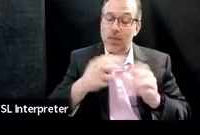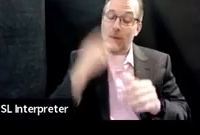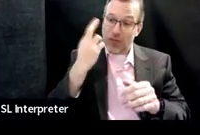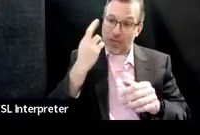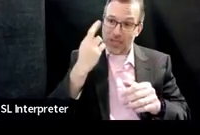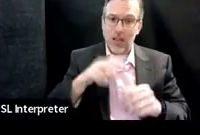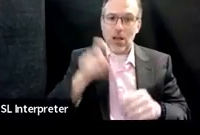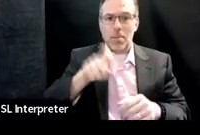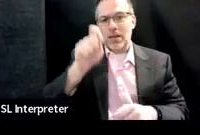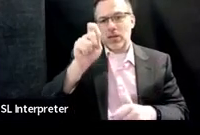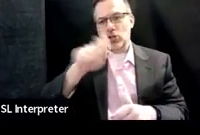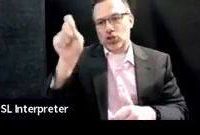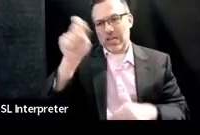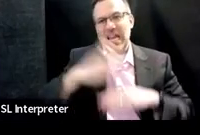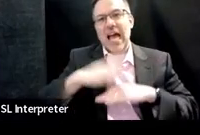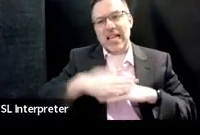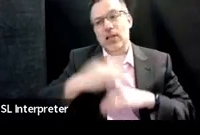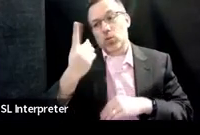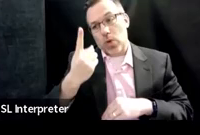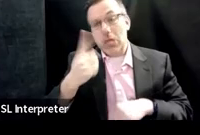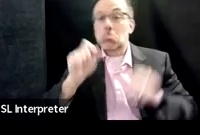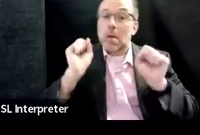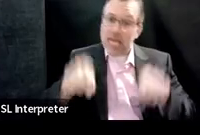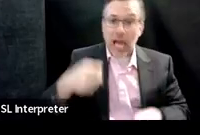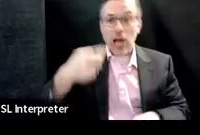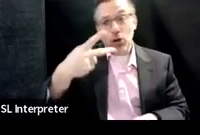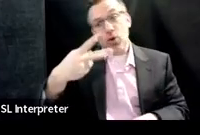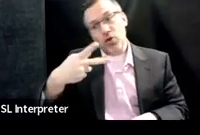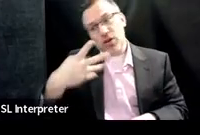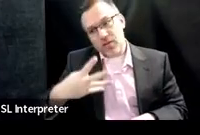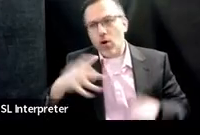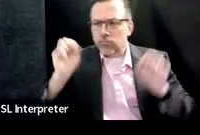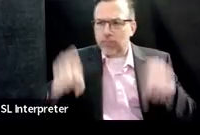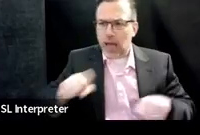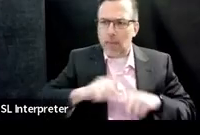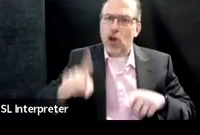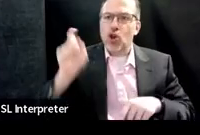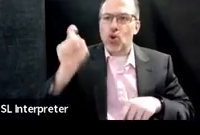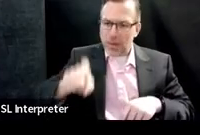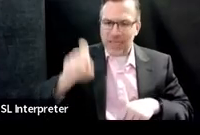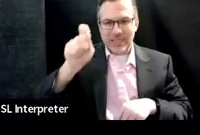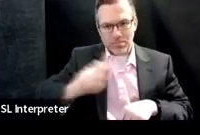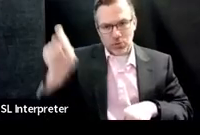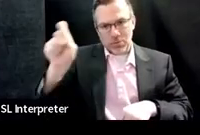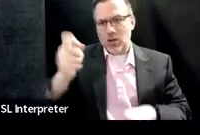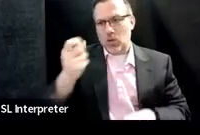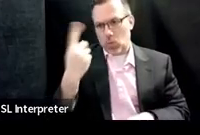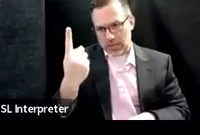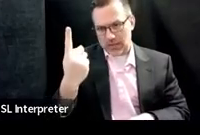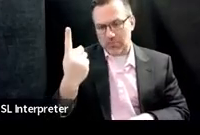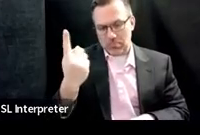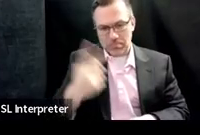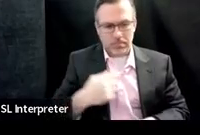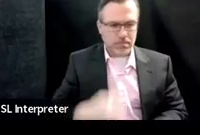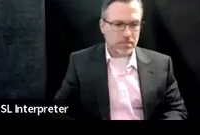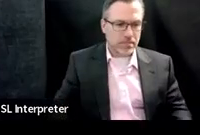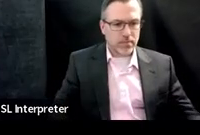check off more than one box. So you can check off all those that are relevant for the IEP meeting that will be upcoming.